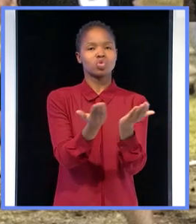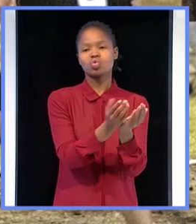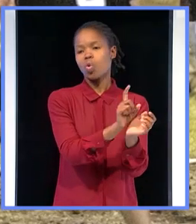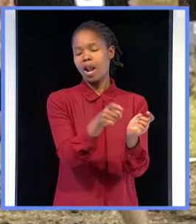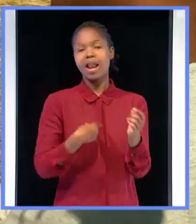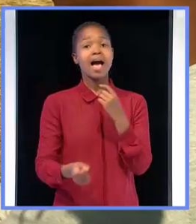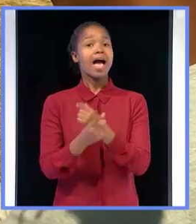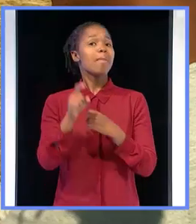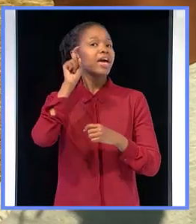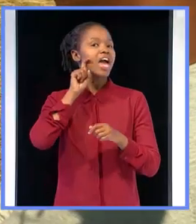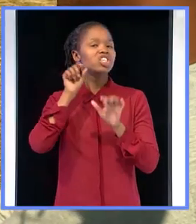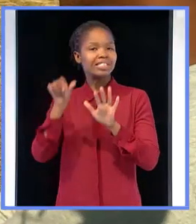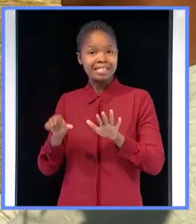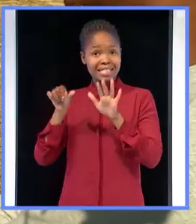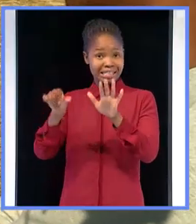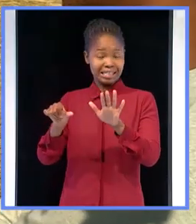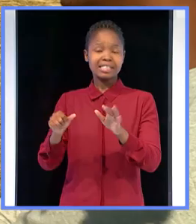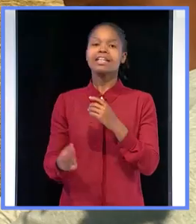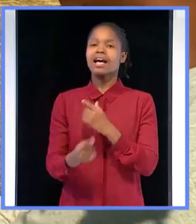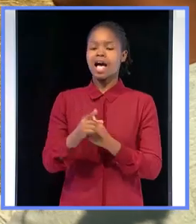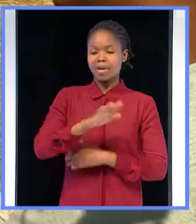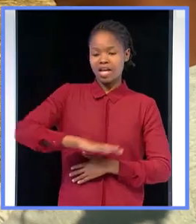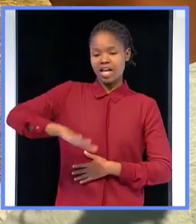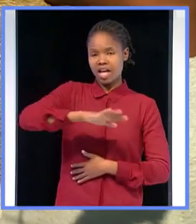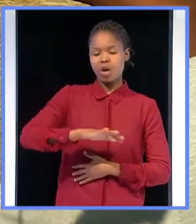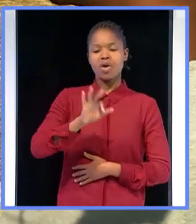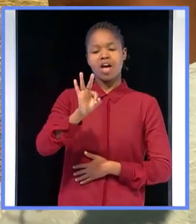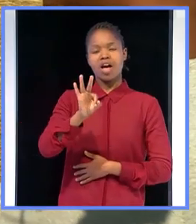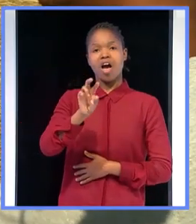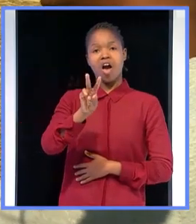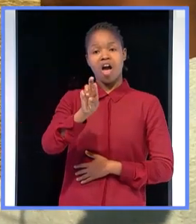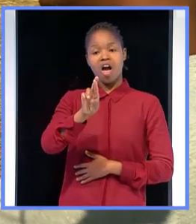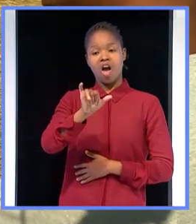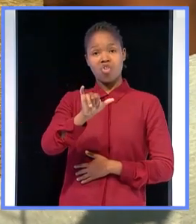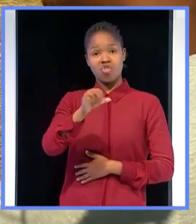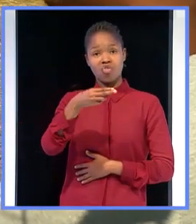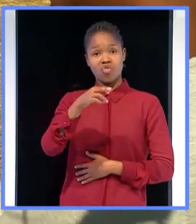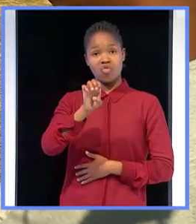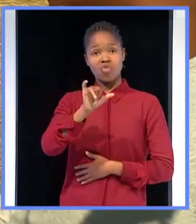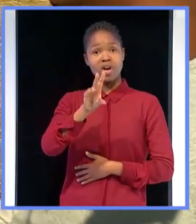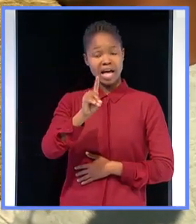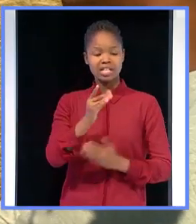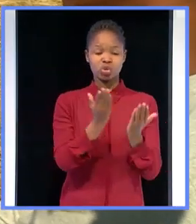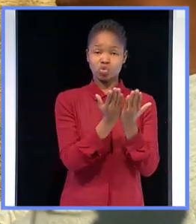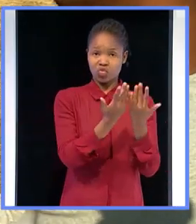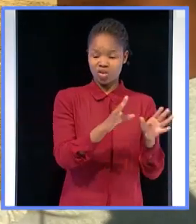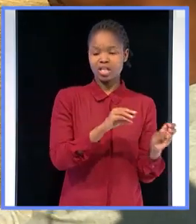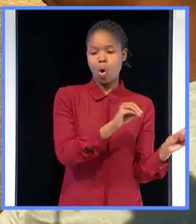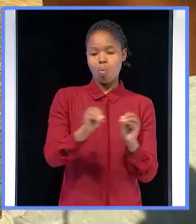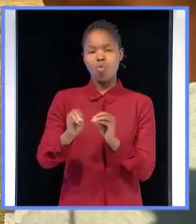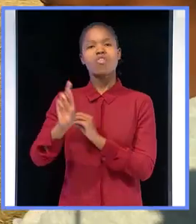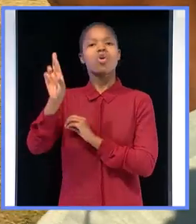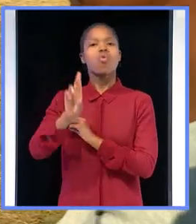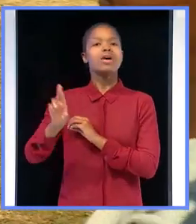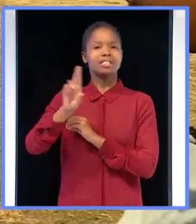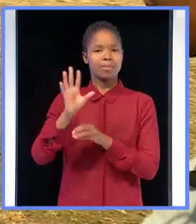16. I was in Vryheid in Pune. High school, so I was there in school. When I come to Rustenburg, I started school,